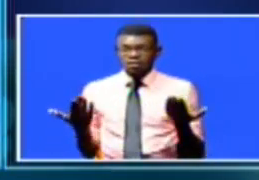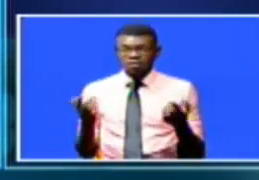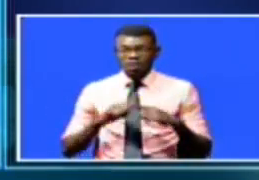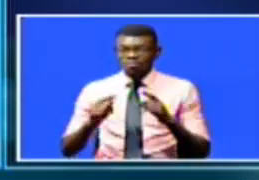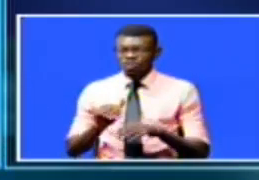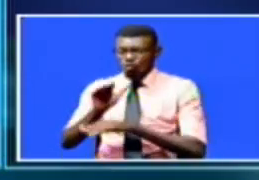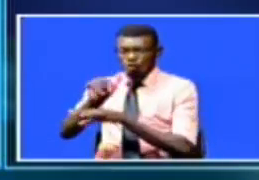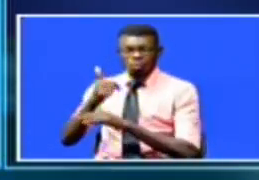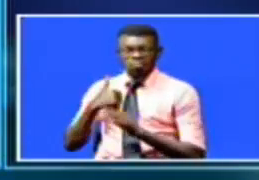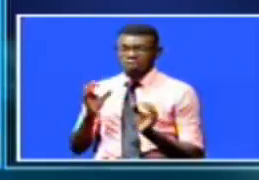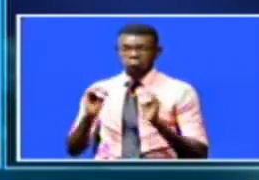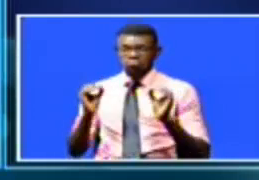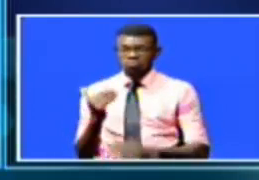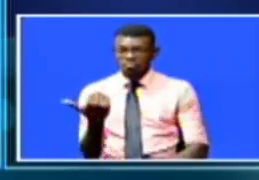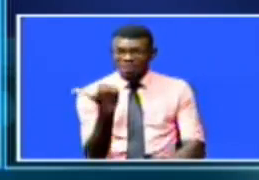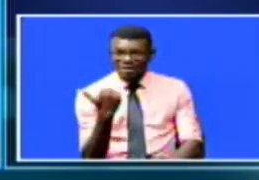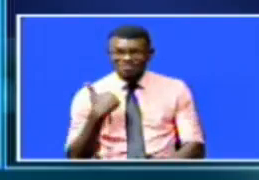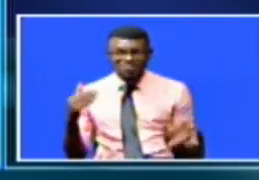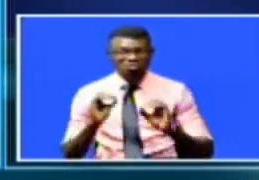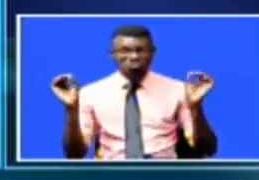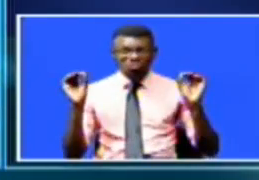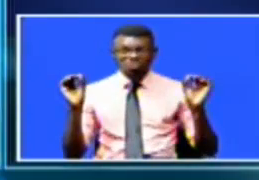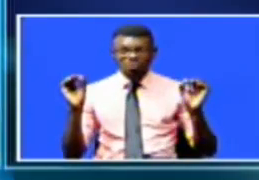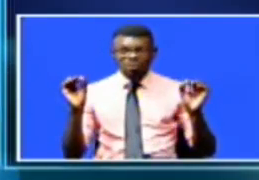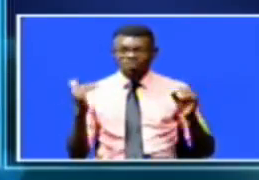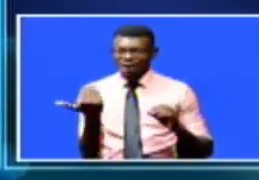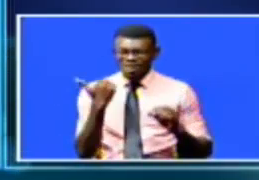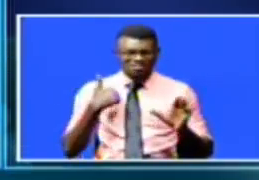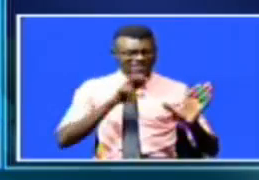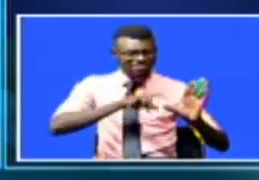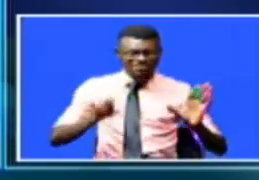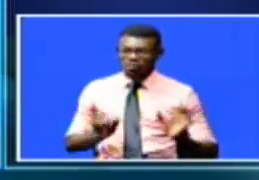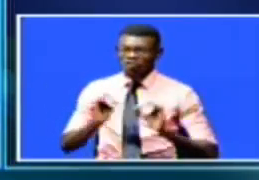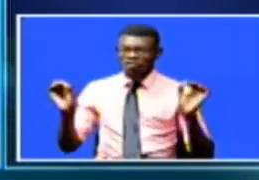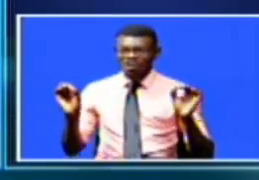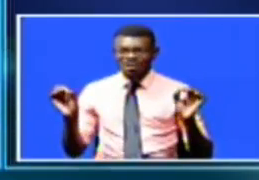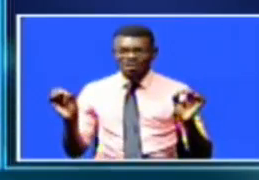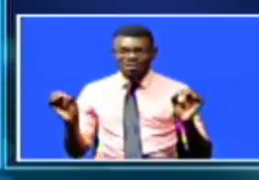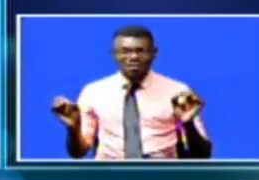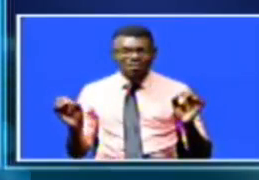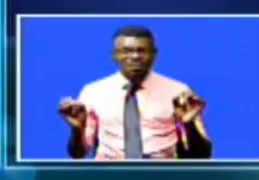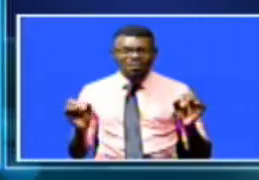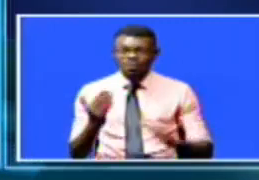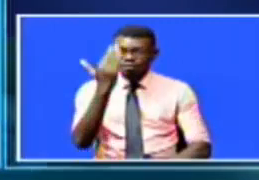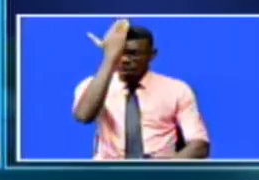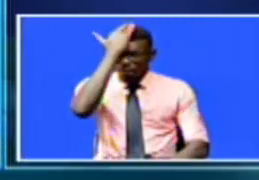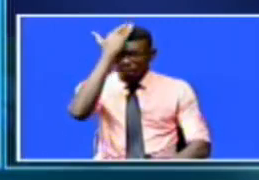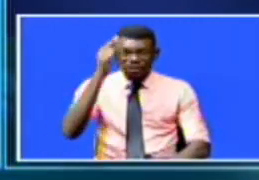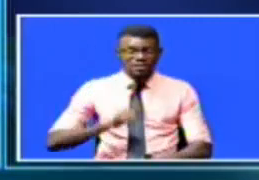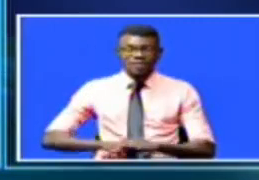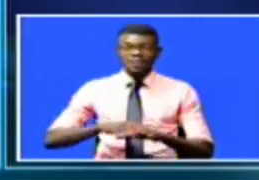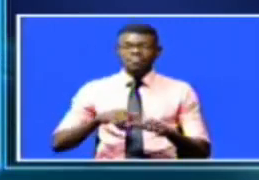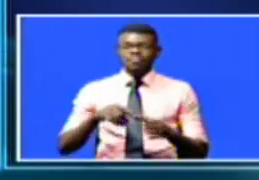never called to be asked whether either to step down. And then on Monday, when the elections were to be